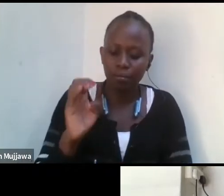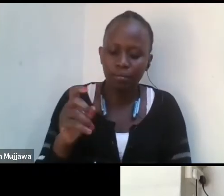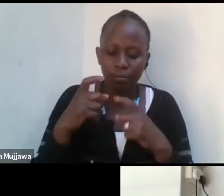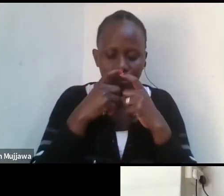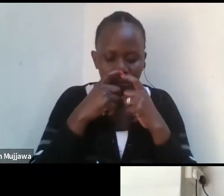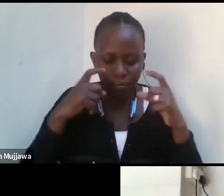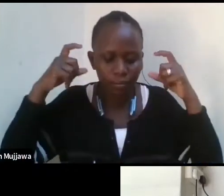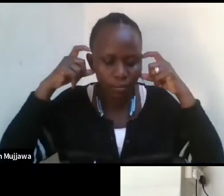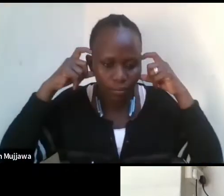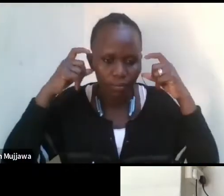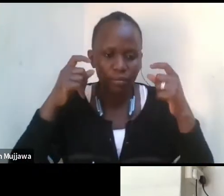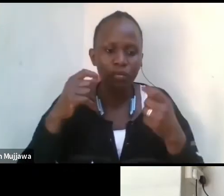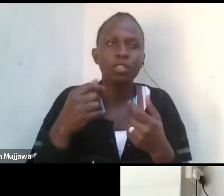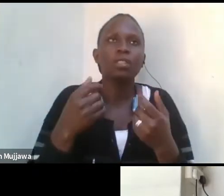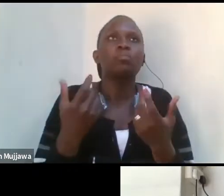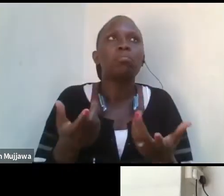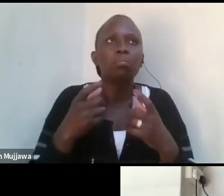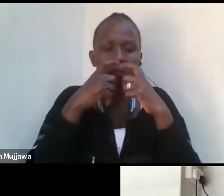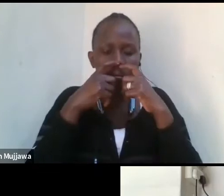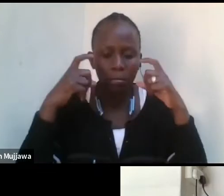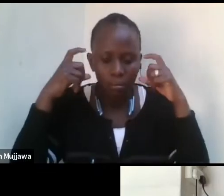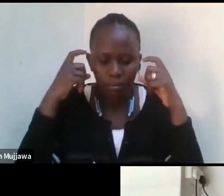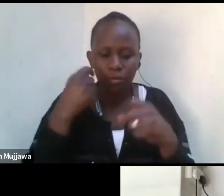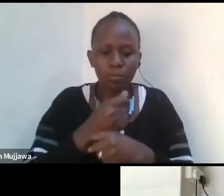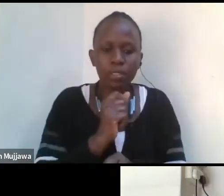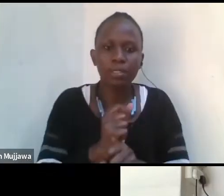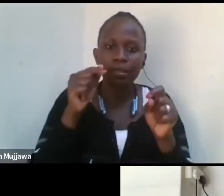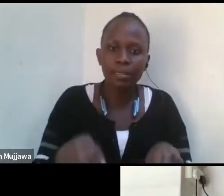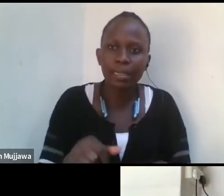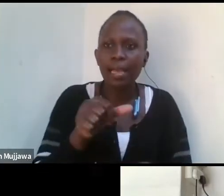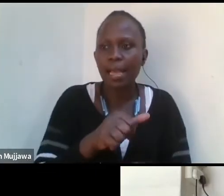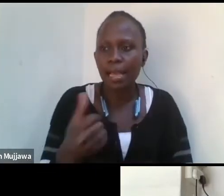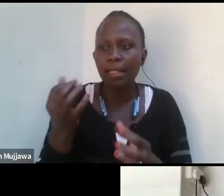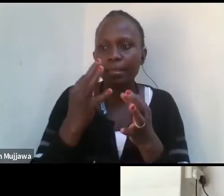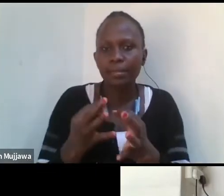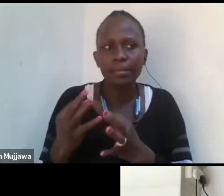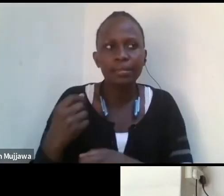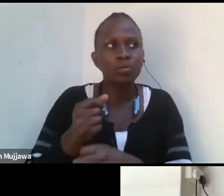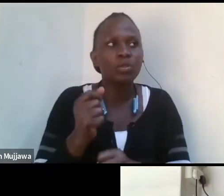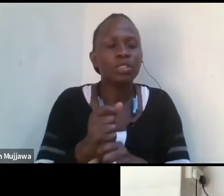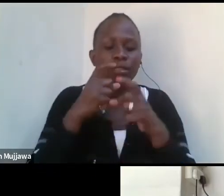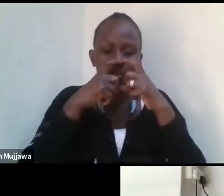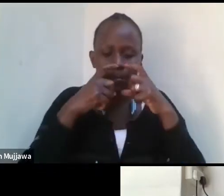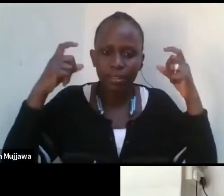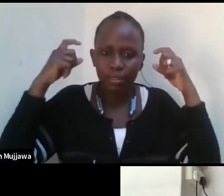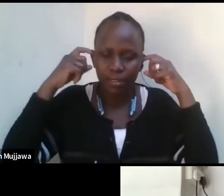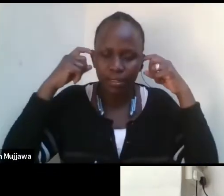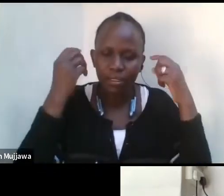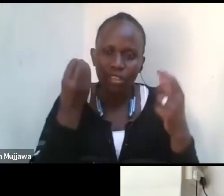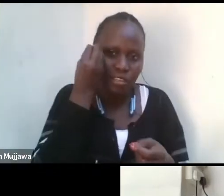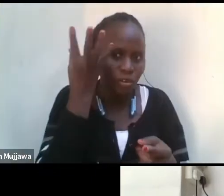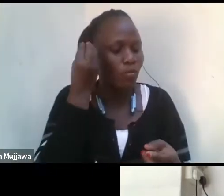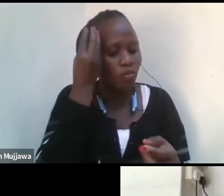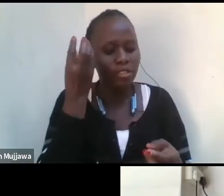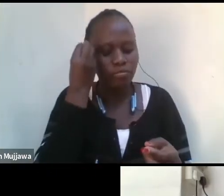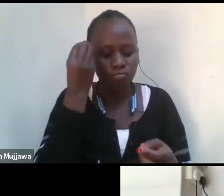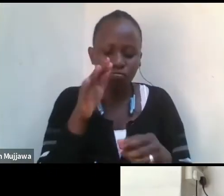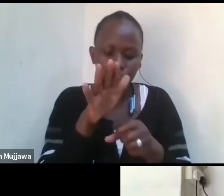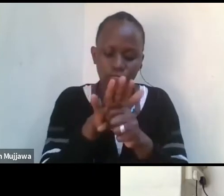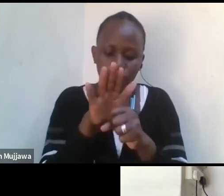manufactured here. We have other items of PPE that are manufactured here. We're having innovations around face shields